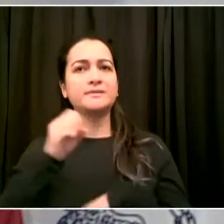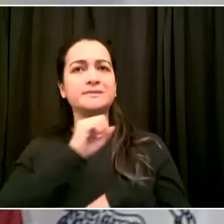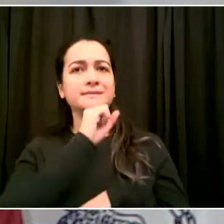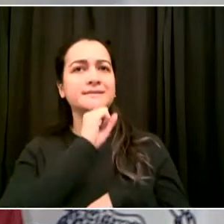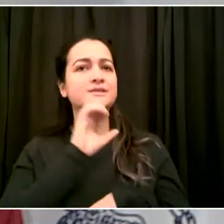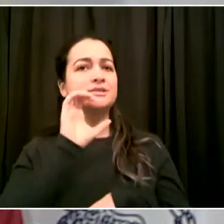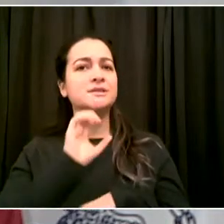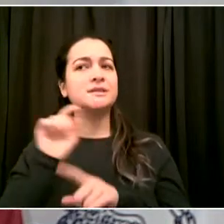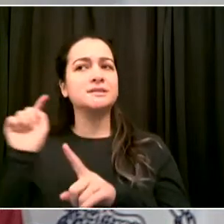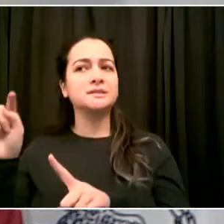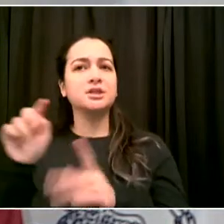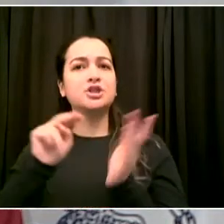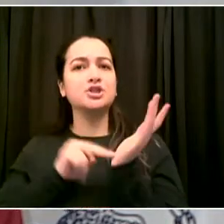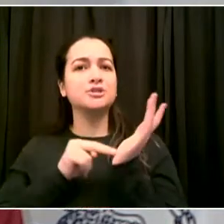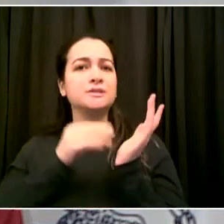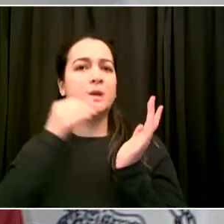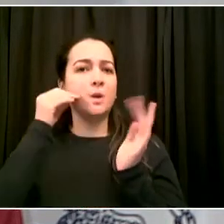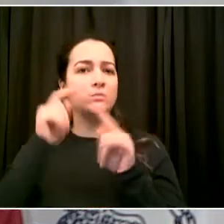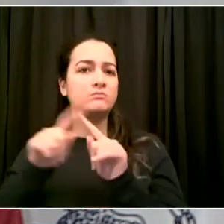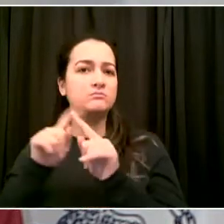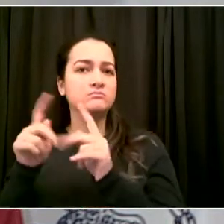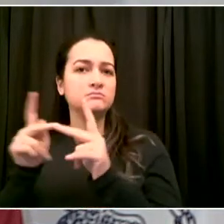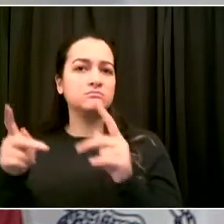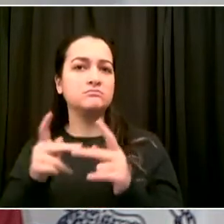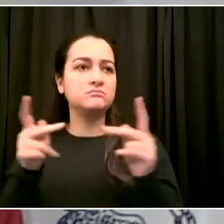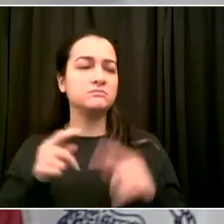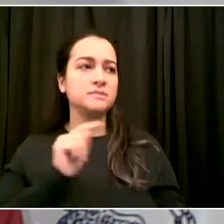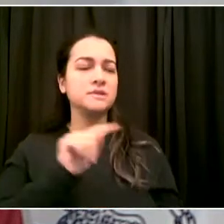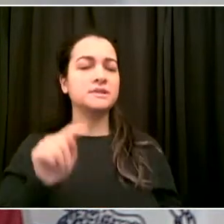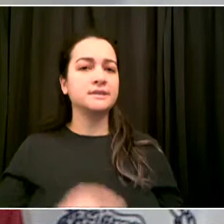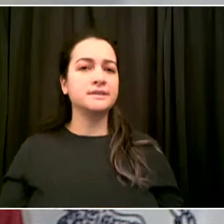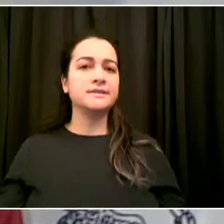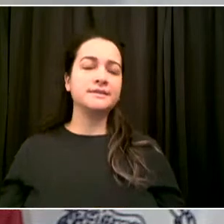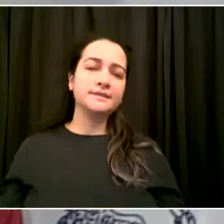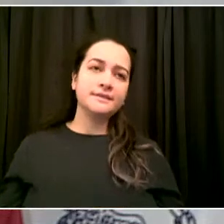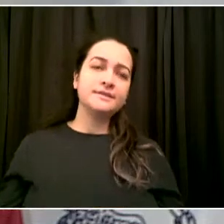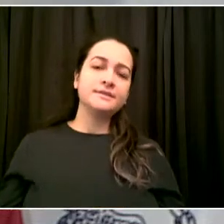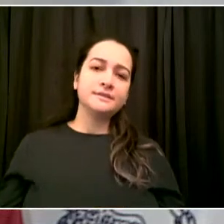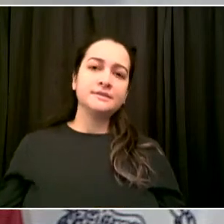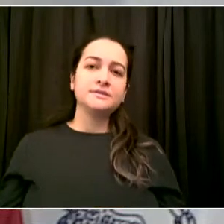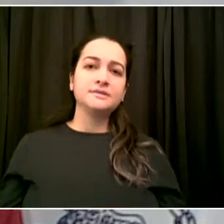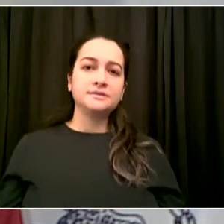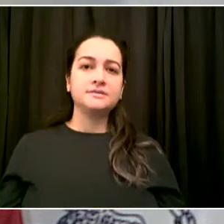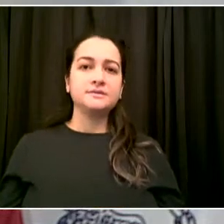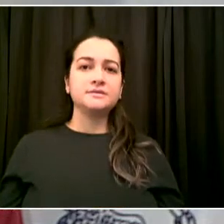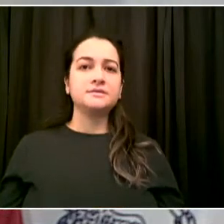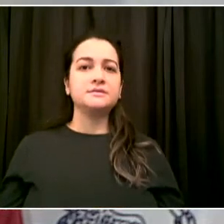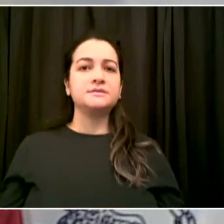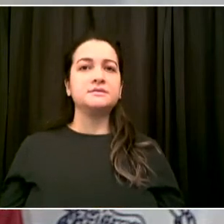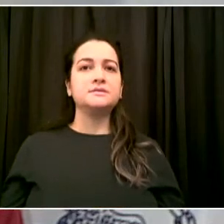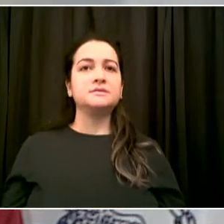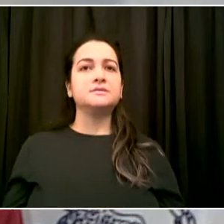the common complaint is that, which you've heard, is that the internet is